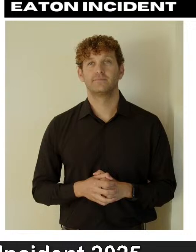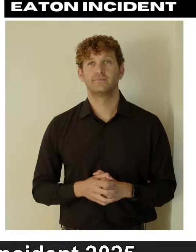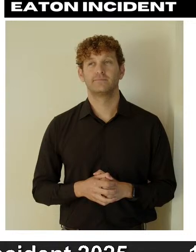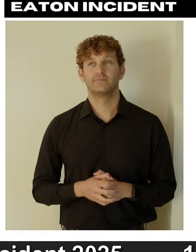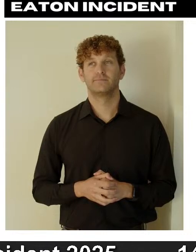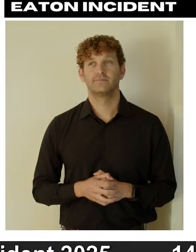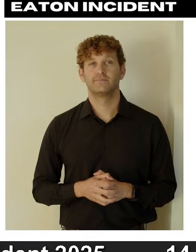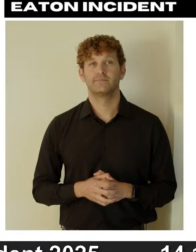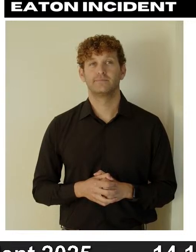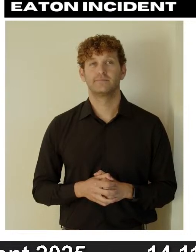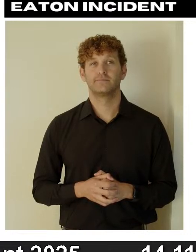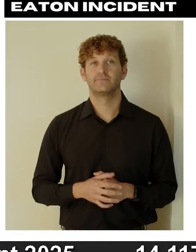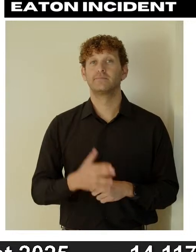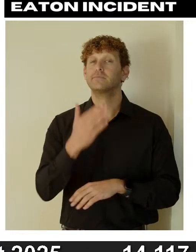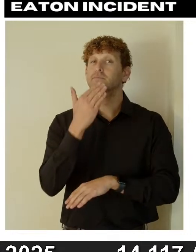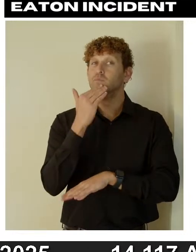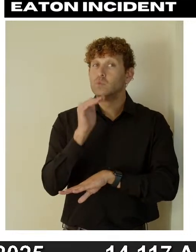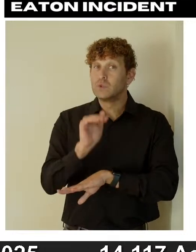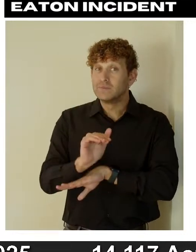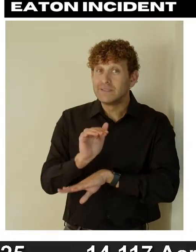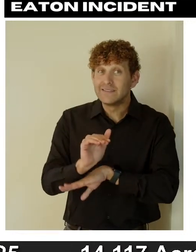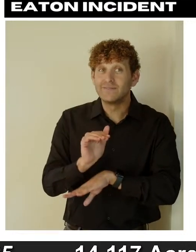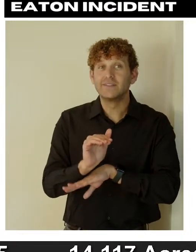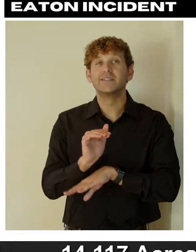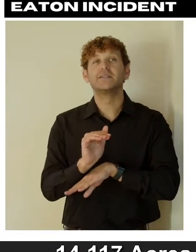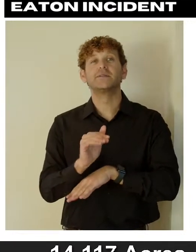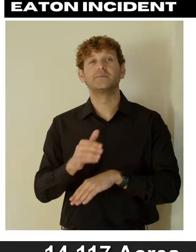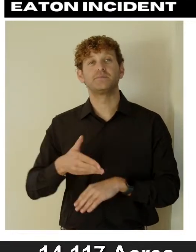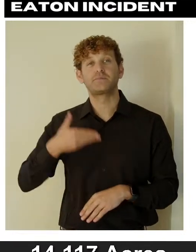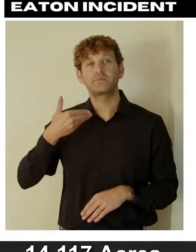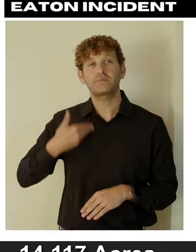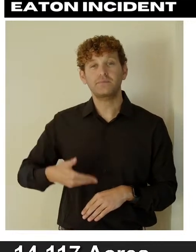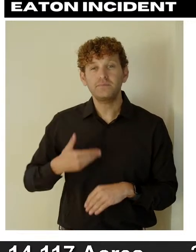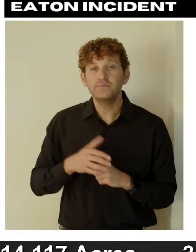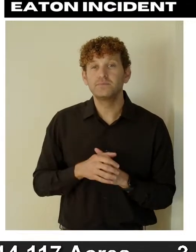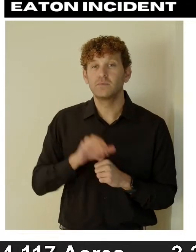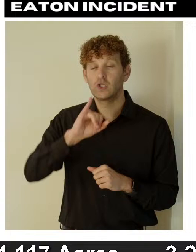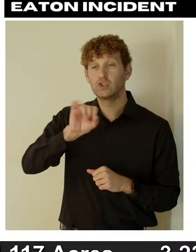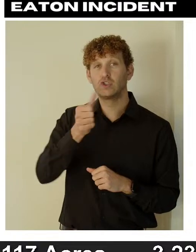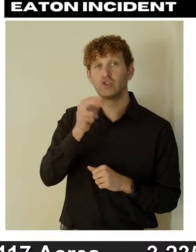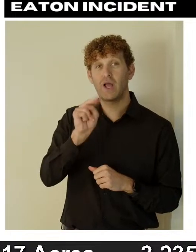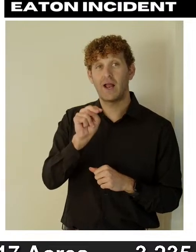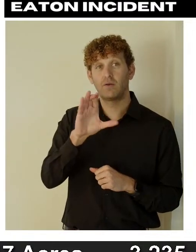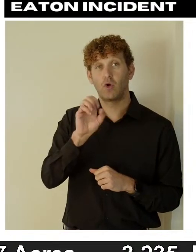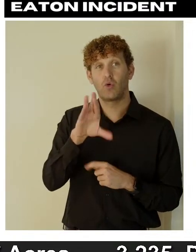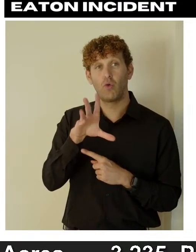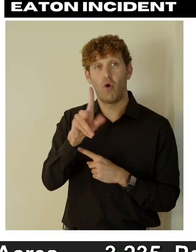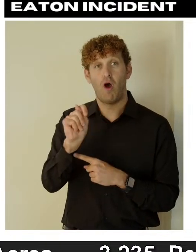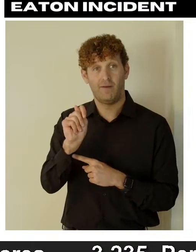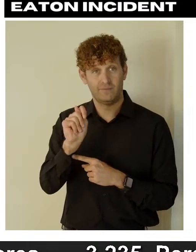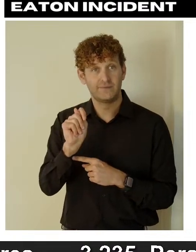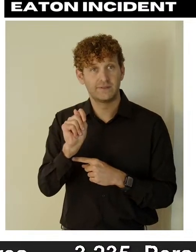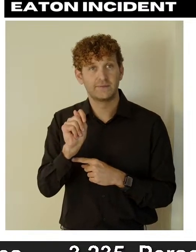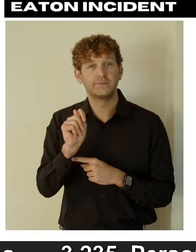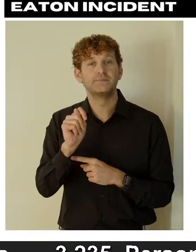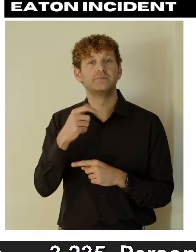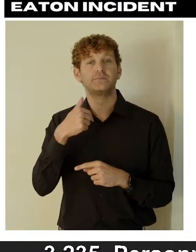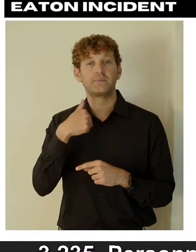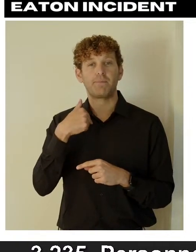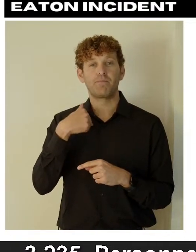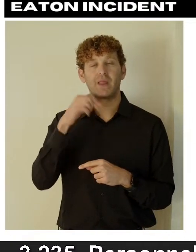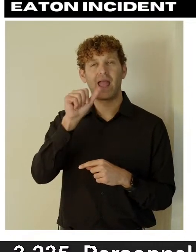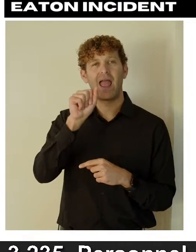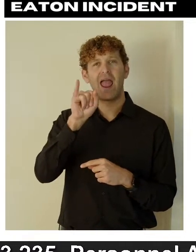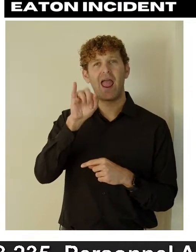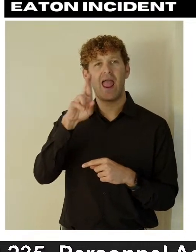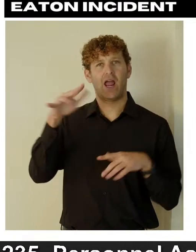Good evening or afternoon. Jen Croft, and I'm the Air Resource Advisor for this particular fire, and welcome to day 2 of improving air quality